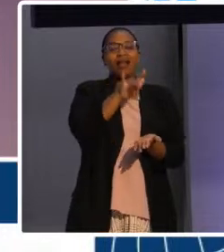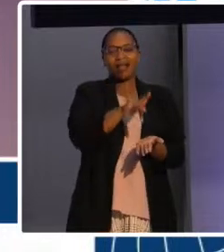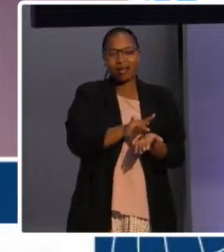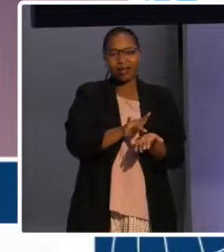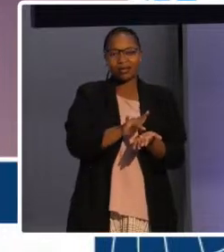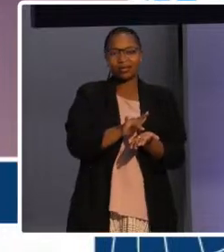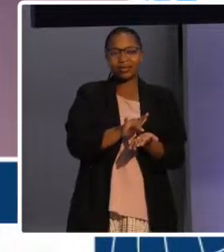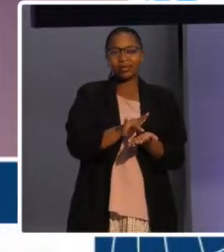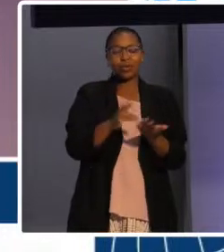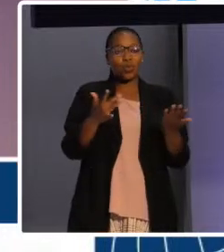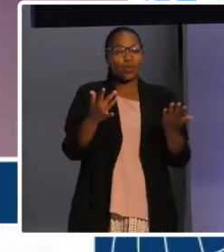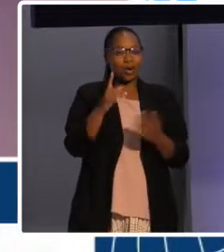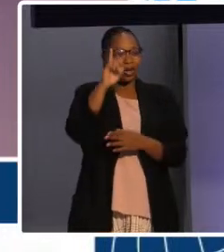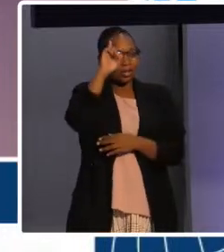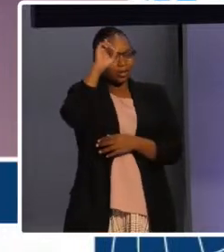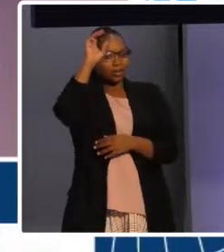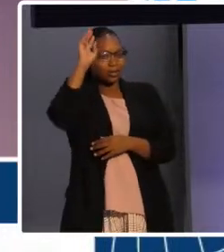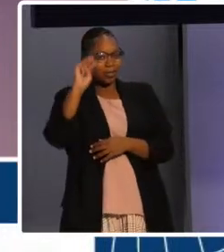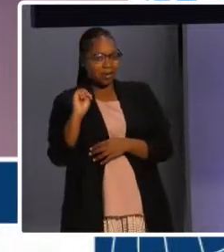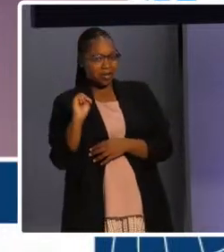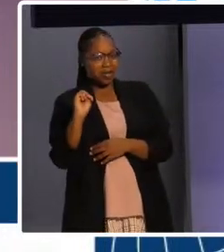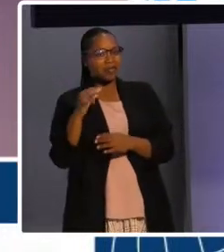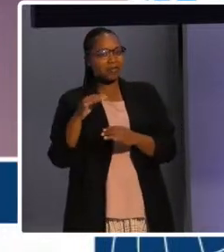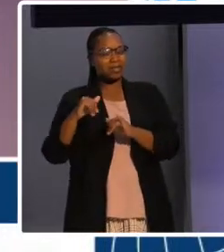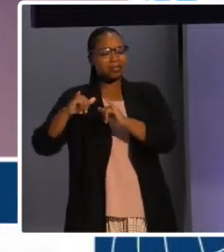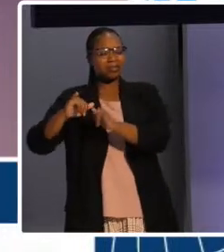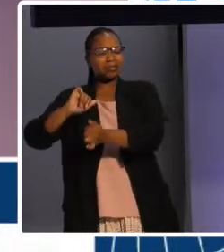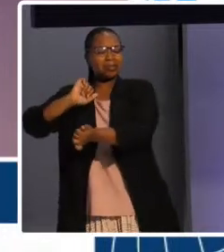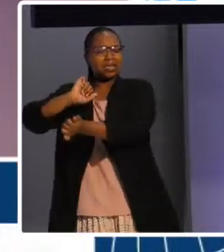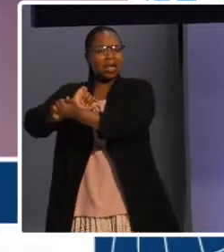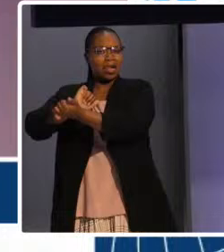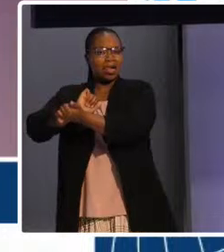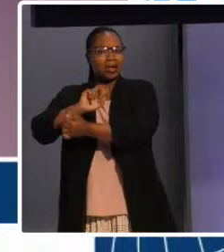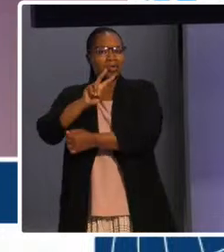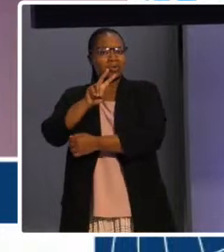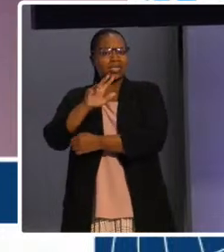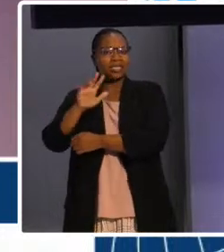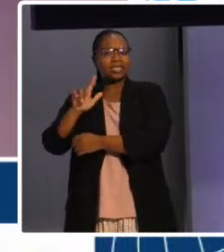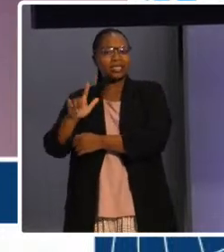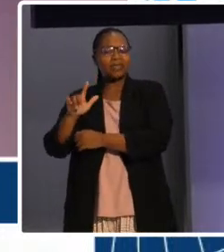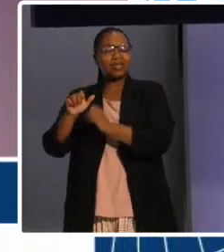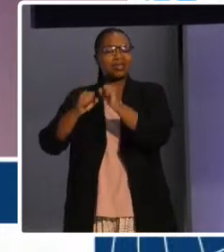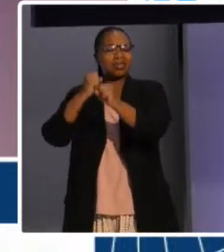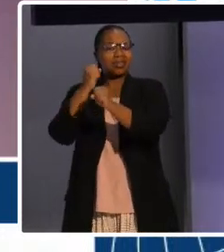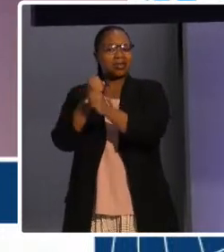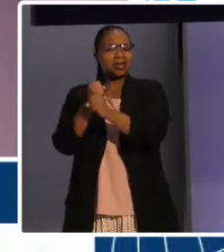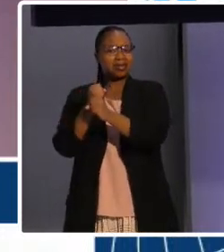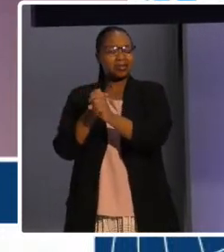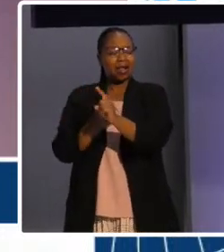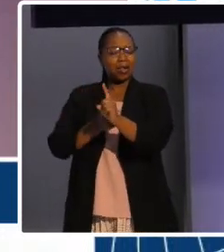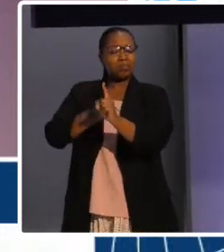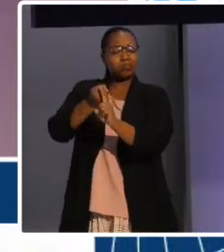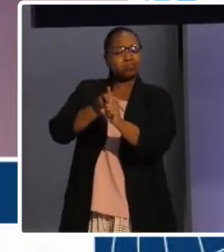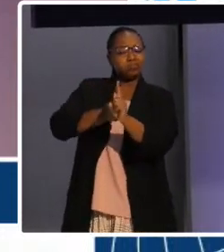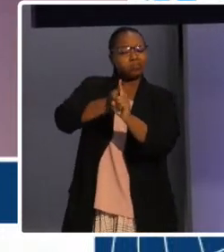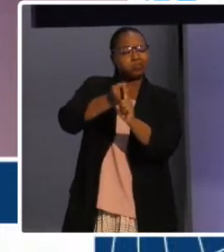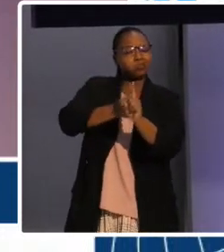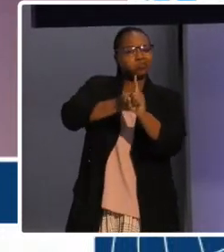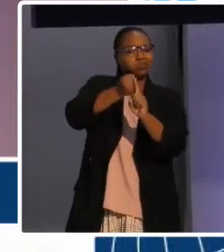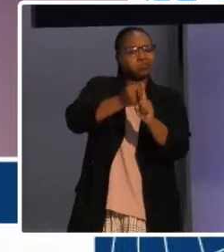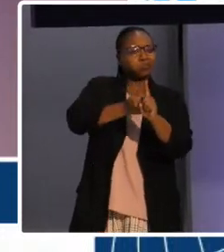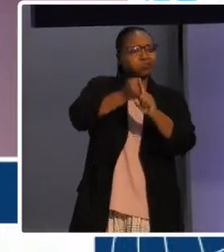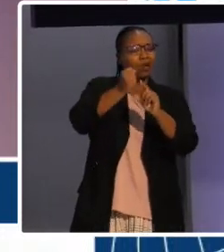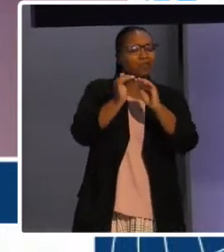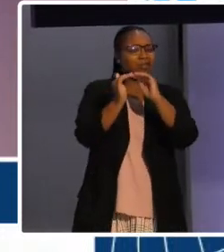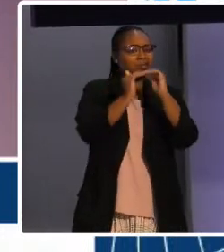where Nelson Mandela spent 27 years of his life fighting for democracy to flourish. And